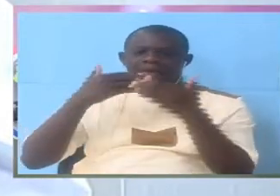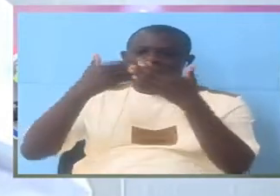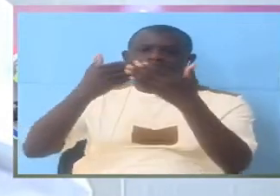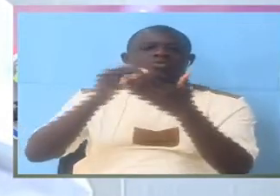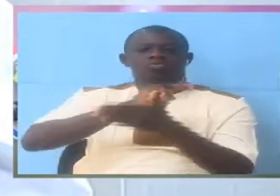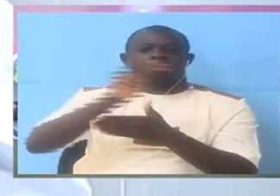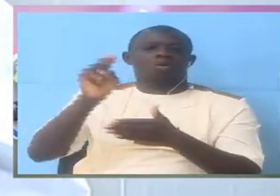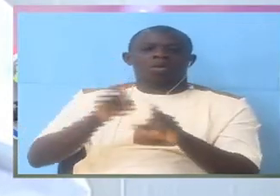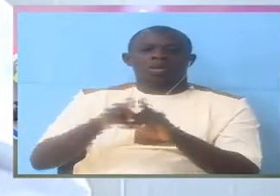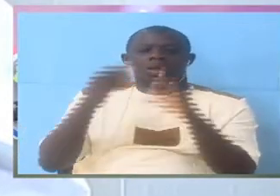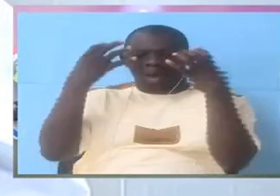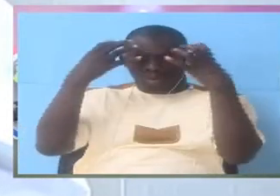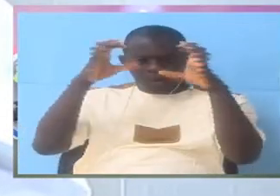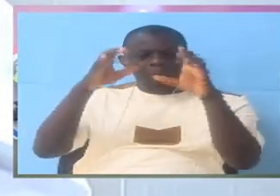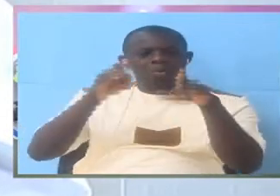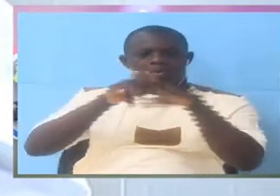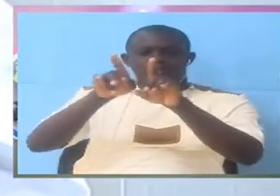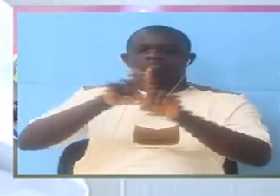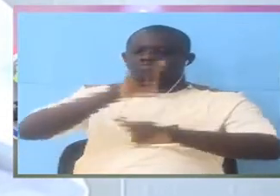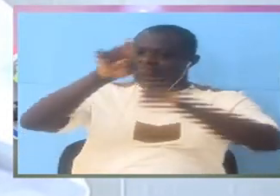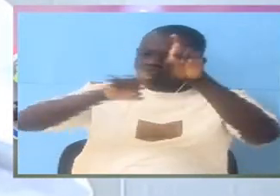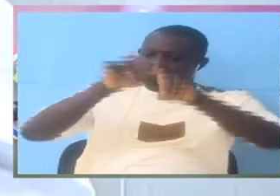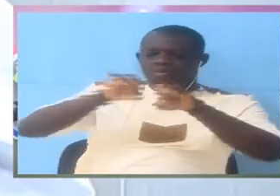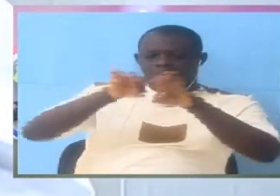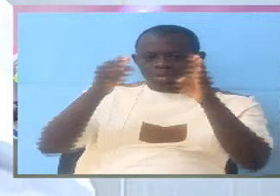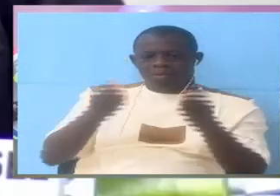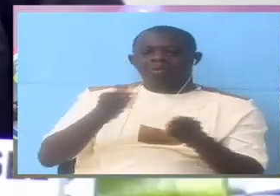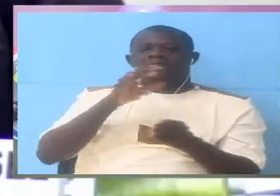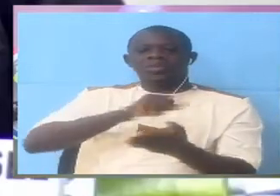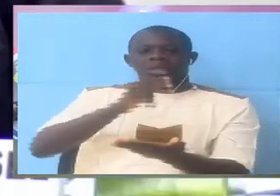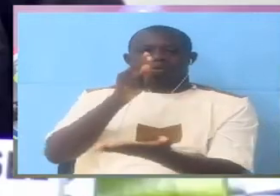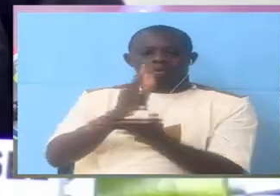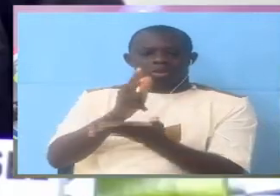was our problem with the panel. Mr. Witness,